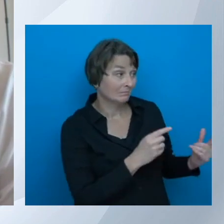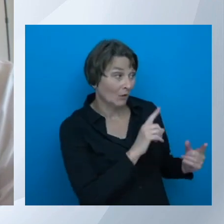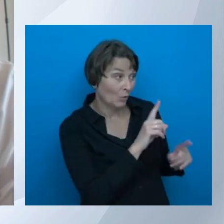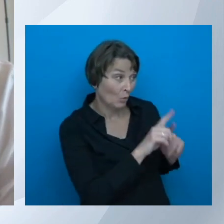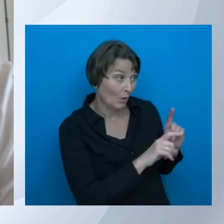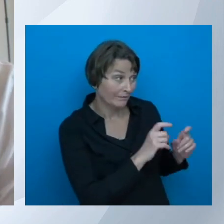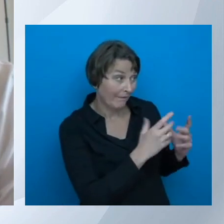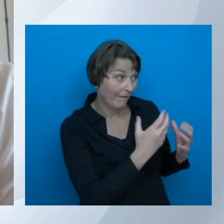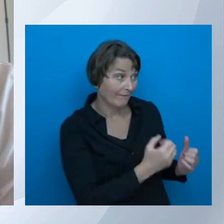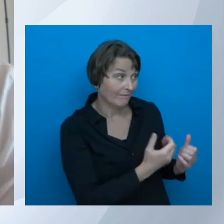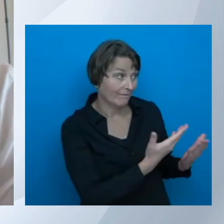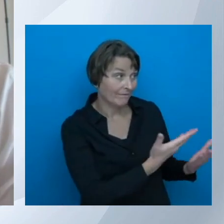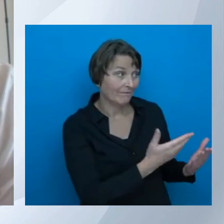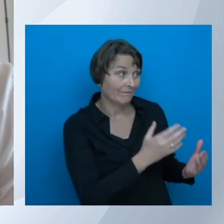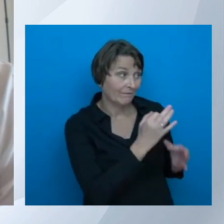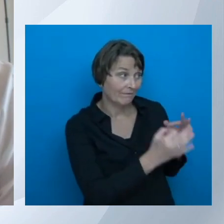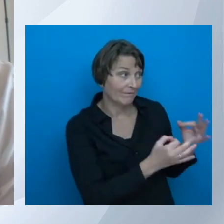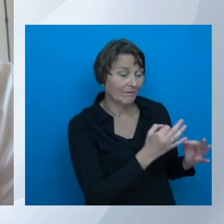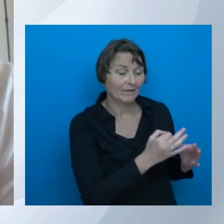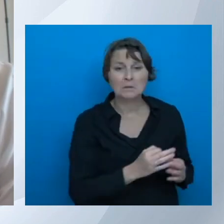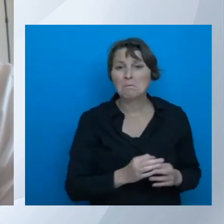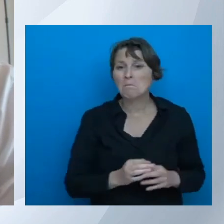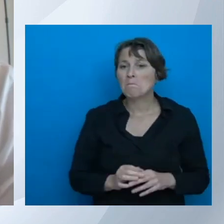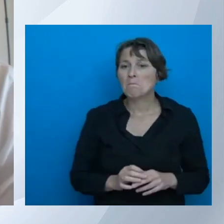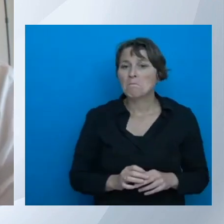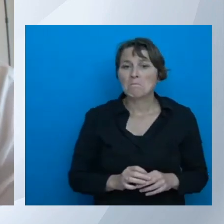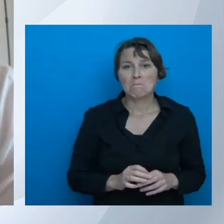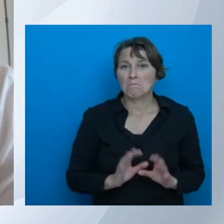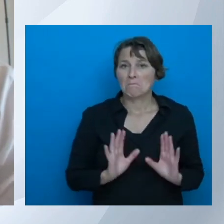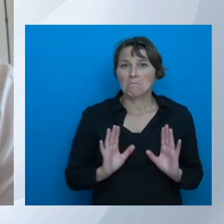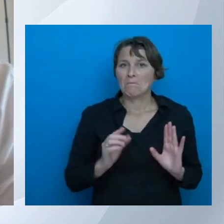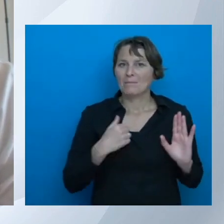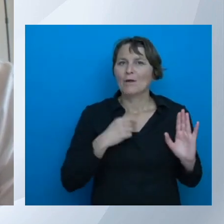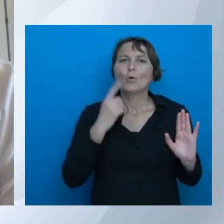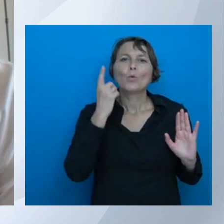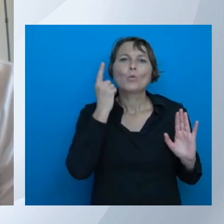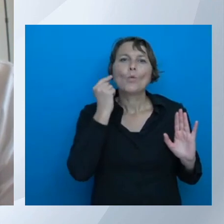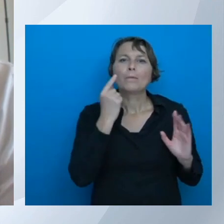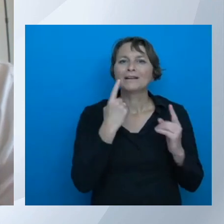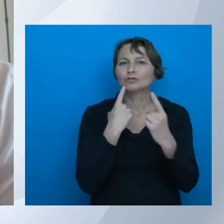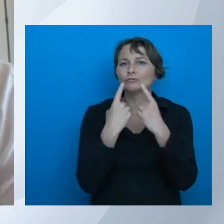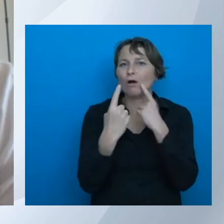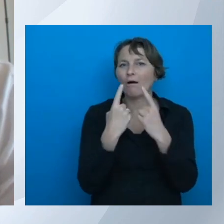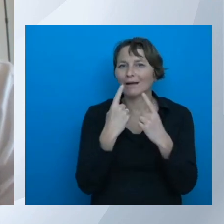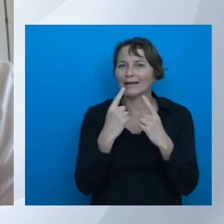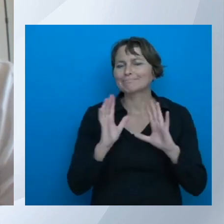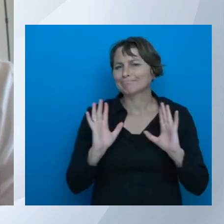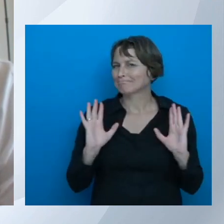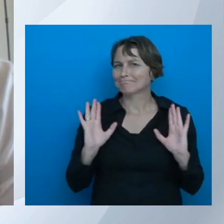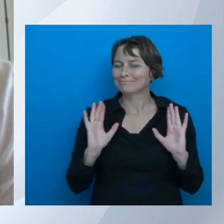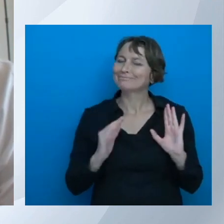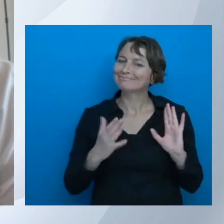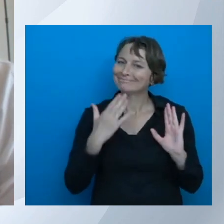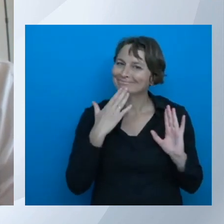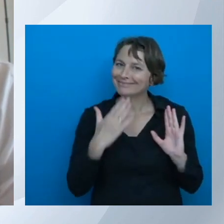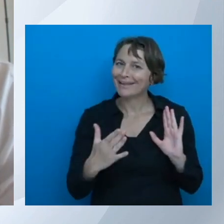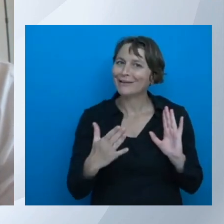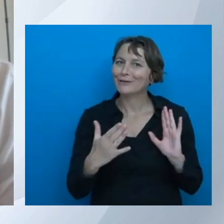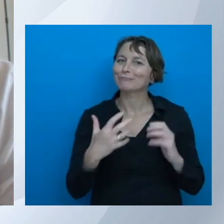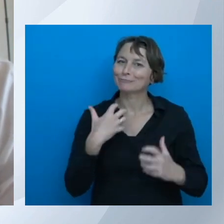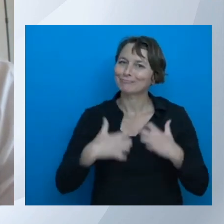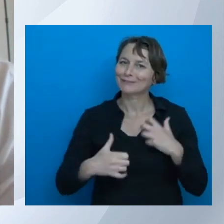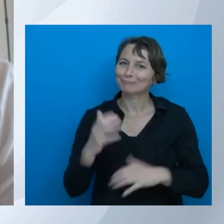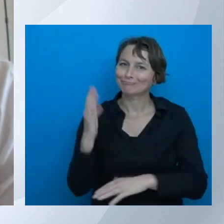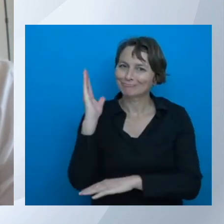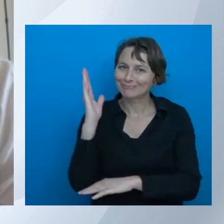still? No, I don't have any questions. It was a really interesting presentation. Thank you for that. Thank